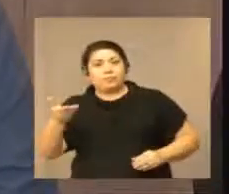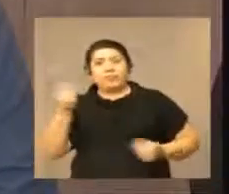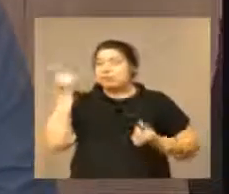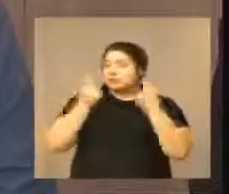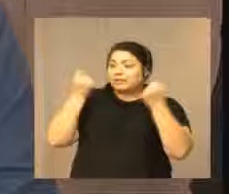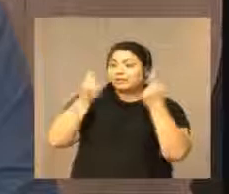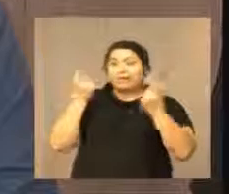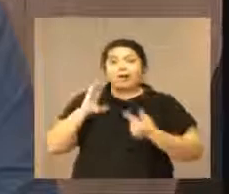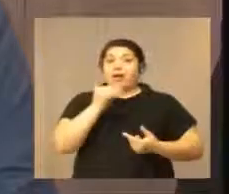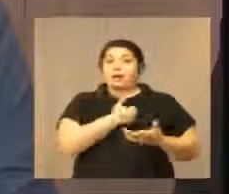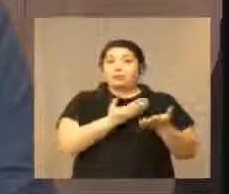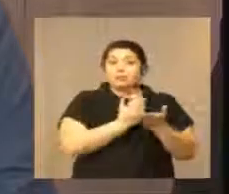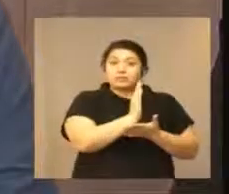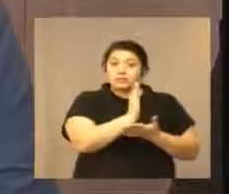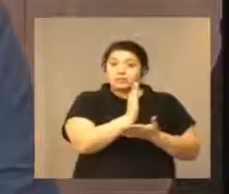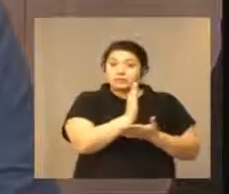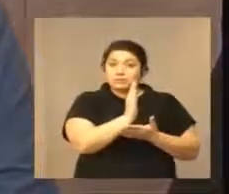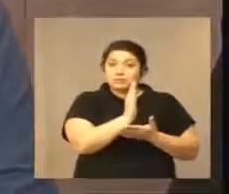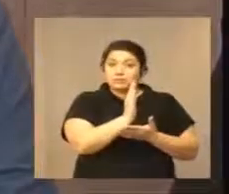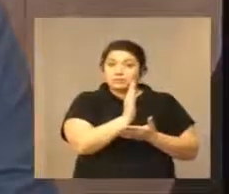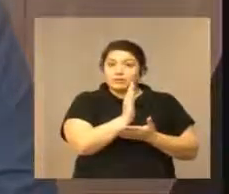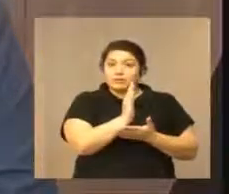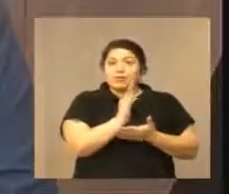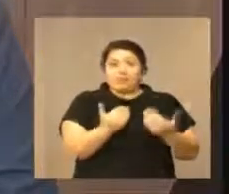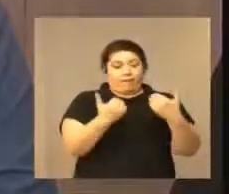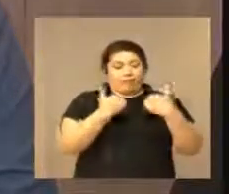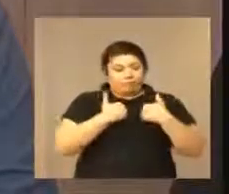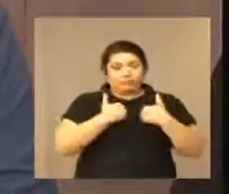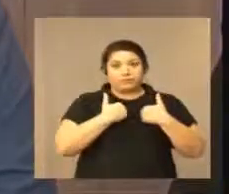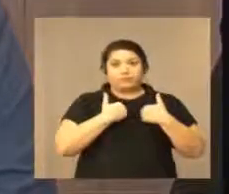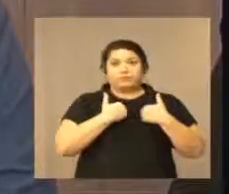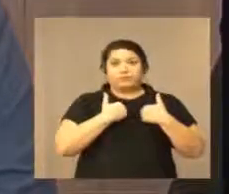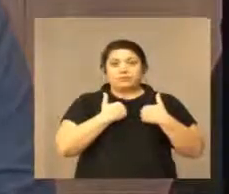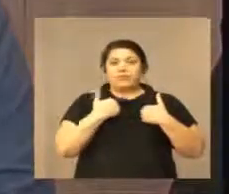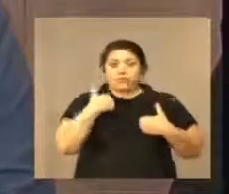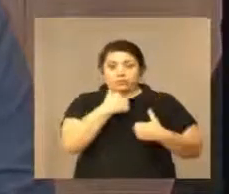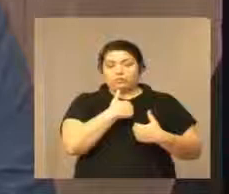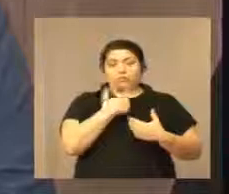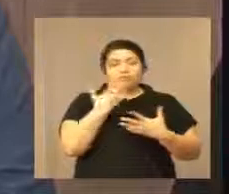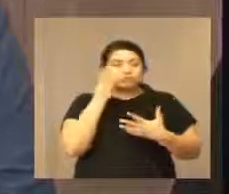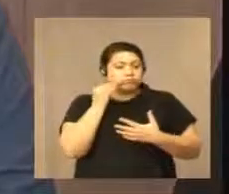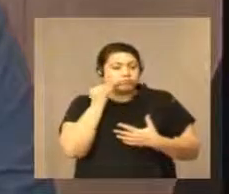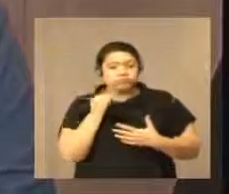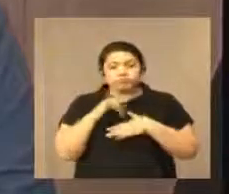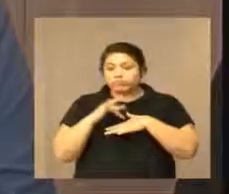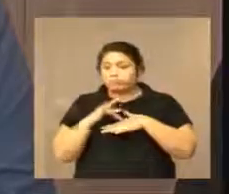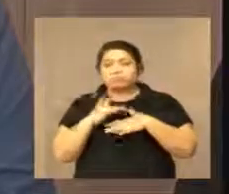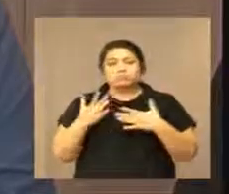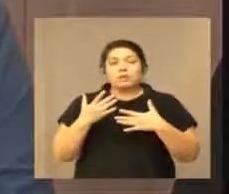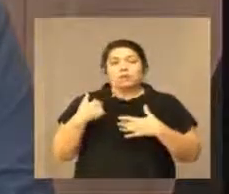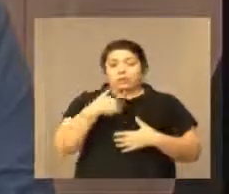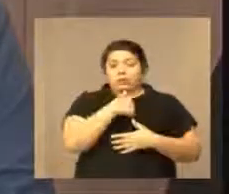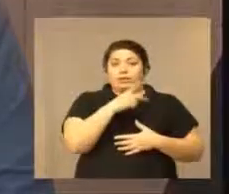much our rights are present and are in front of us, and that we, as Indigenous people